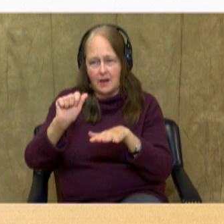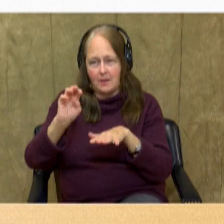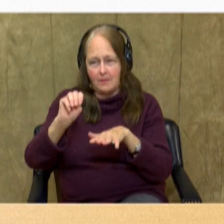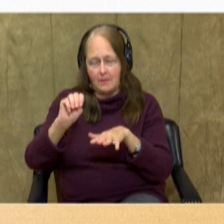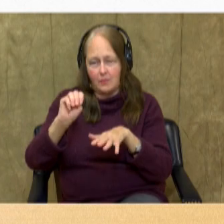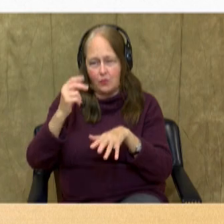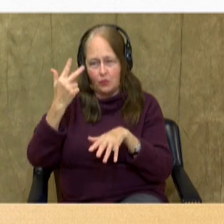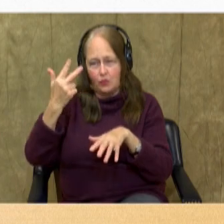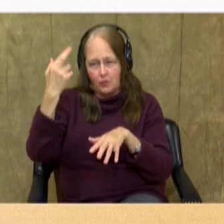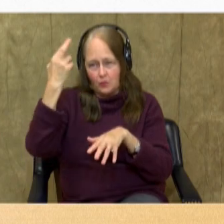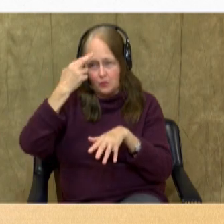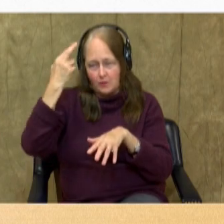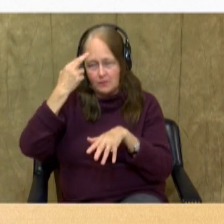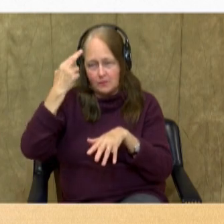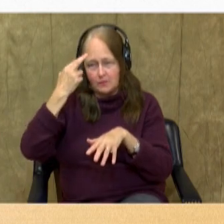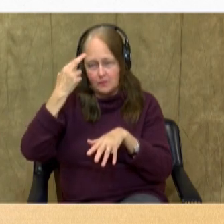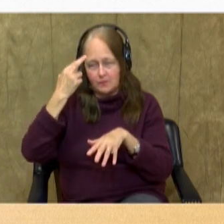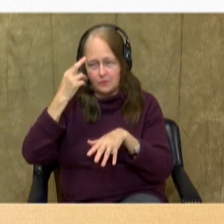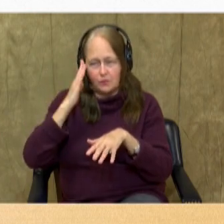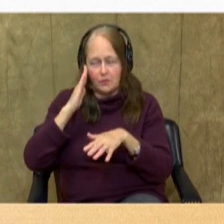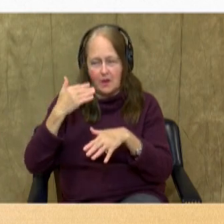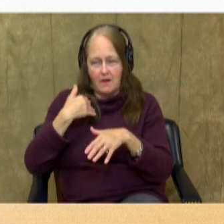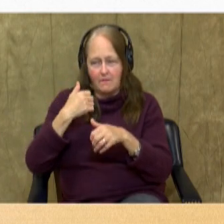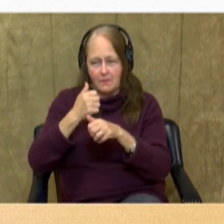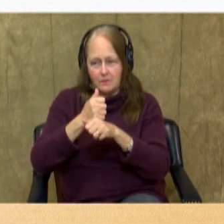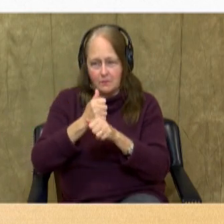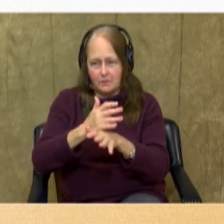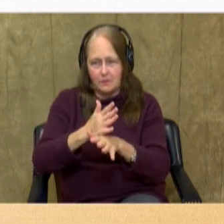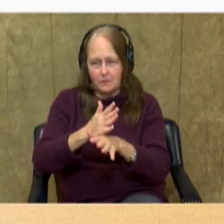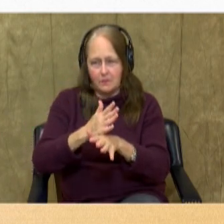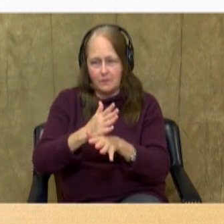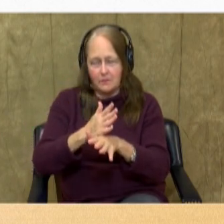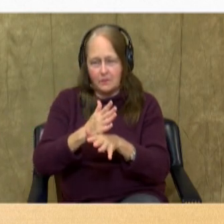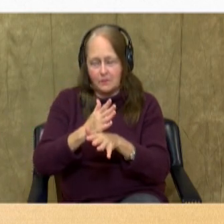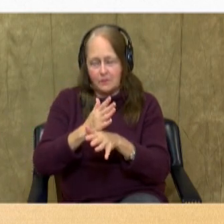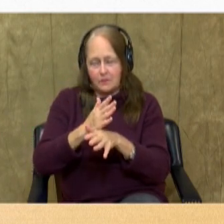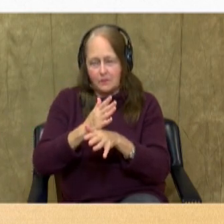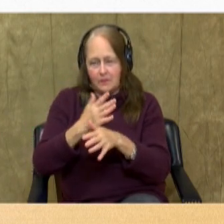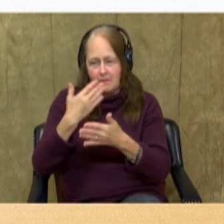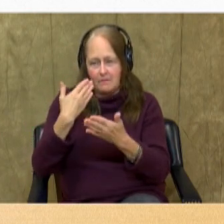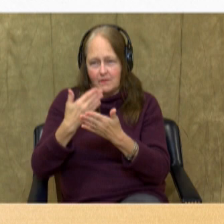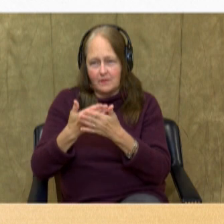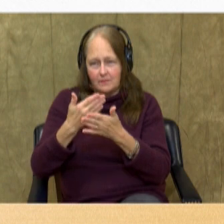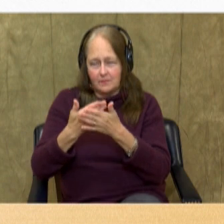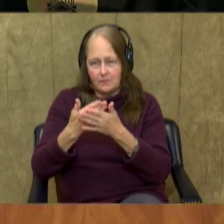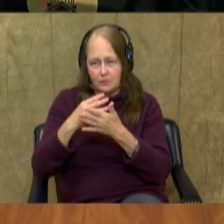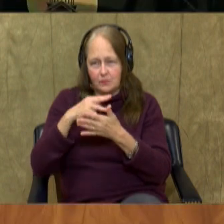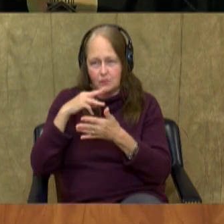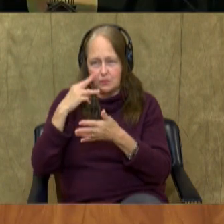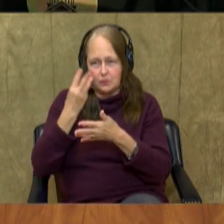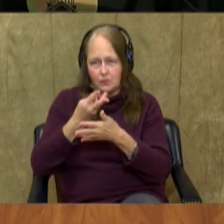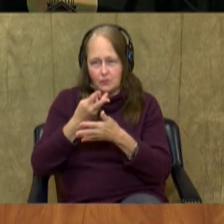3 reasons, and you've backed it up with some evidence. Let's wrap up our lesson.